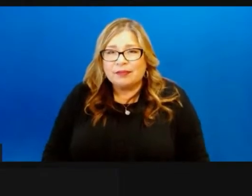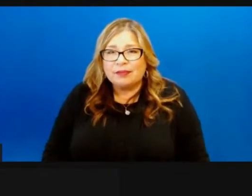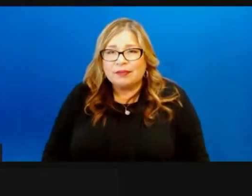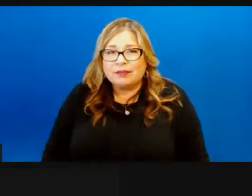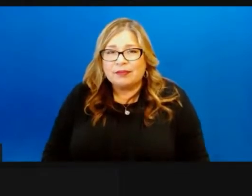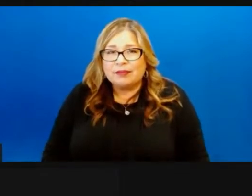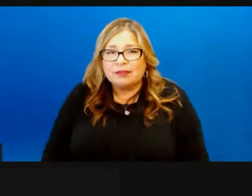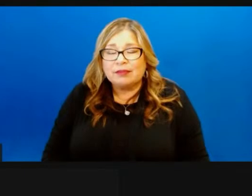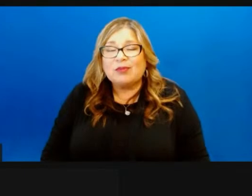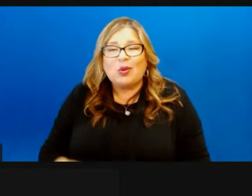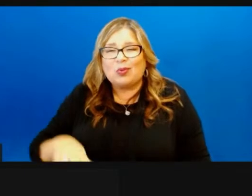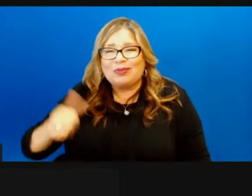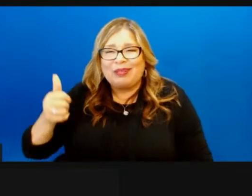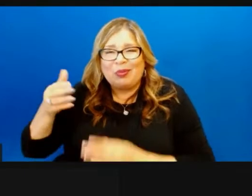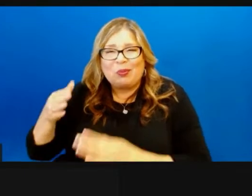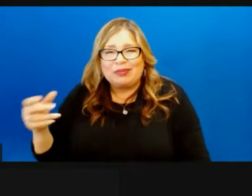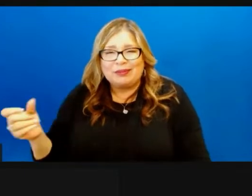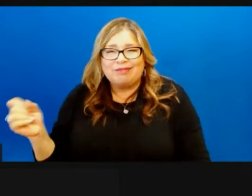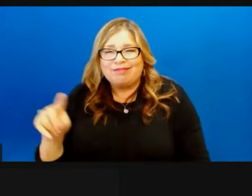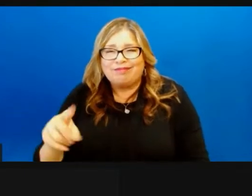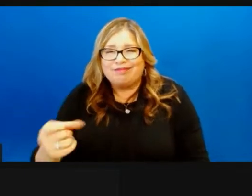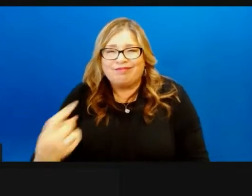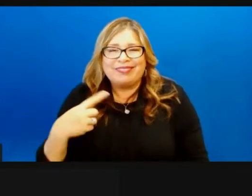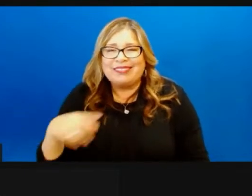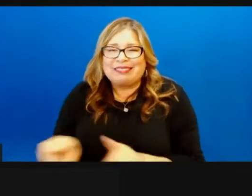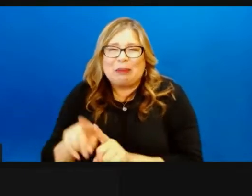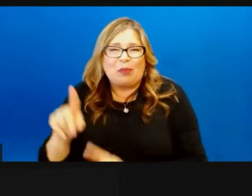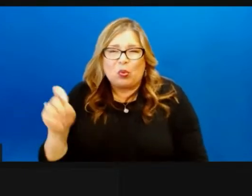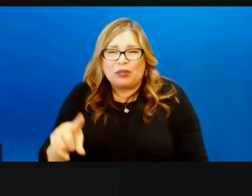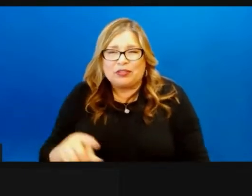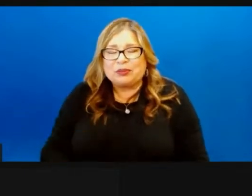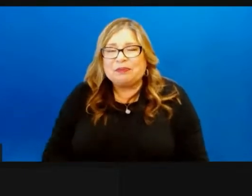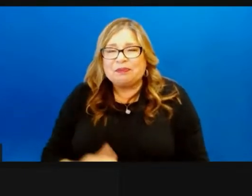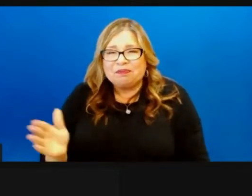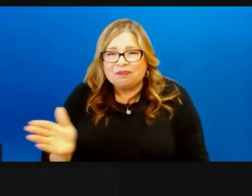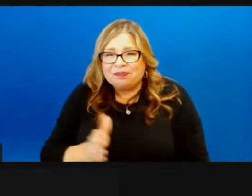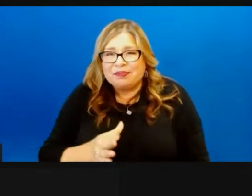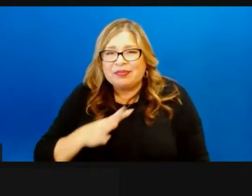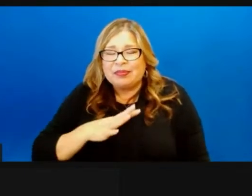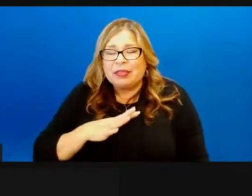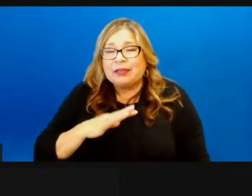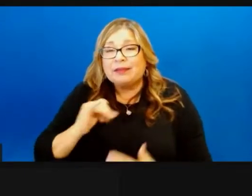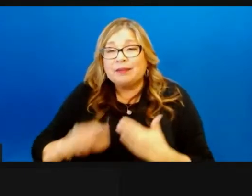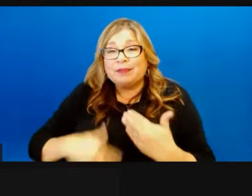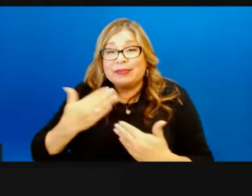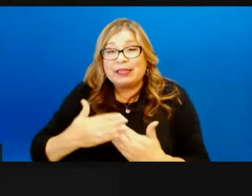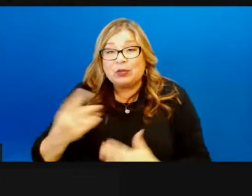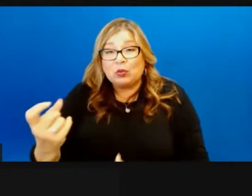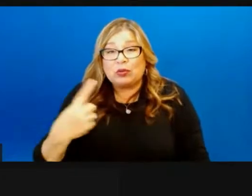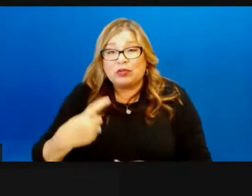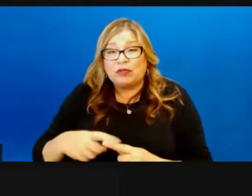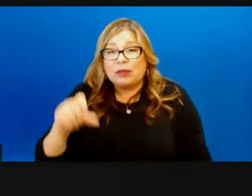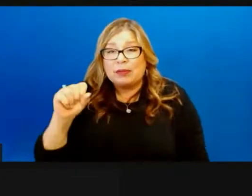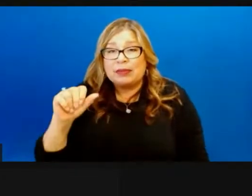Great, thank you. Next question comes from John Woolfolk of the San Jose Mercury News.